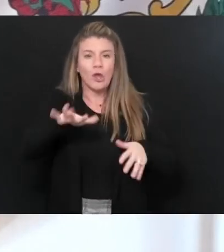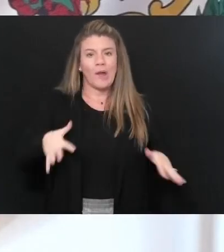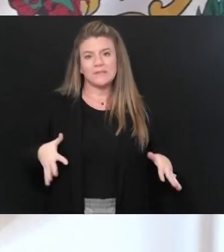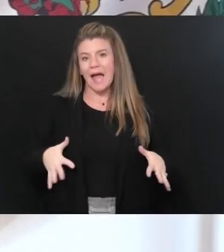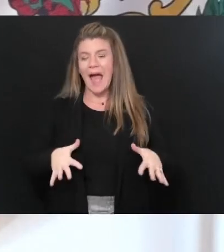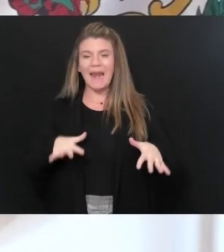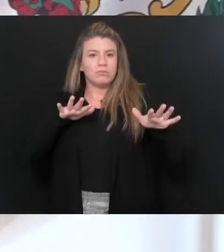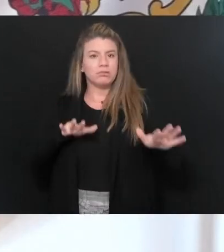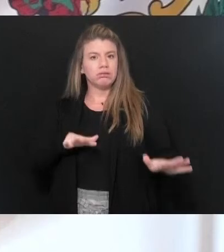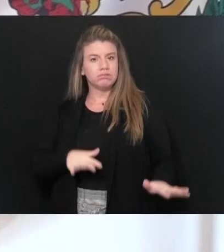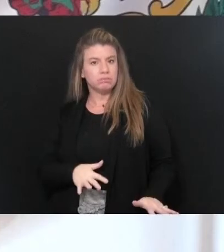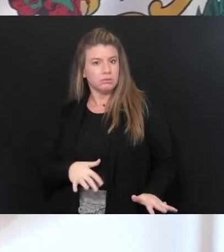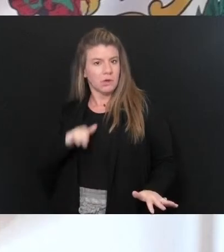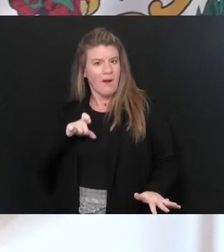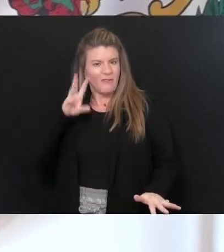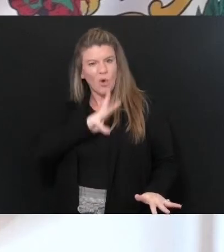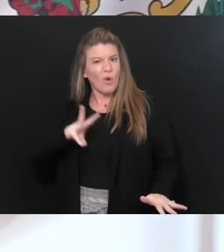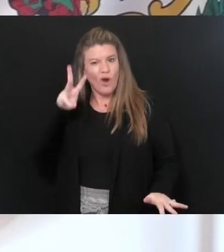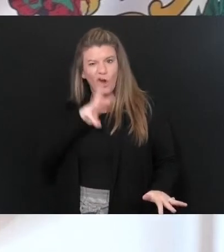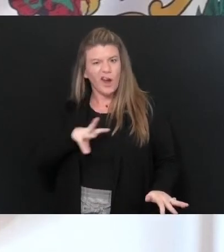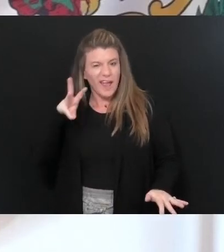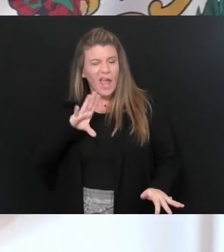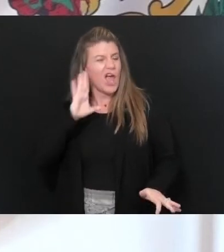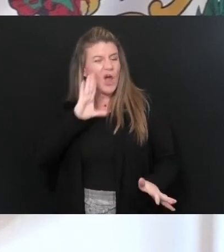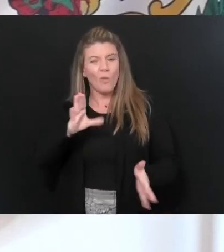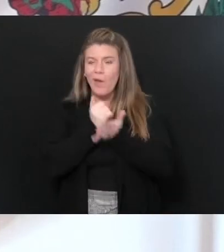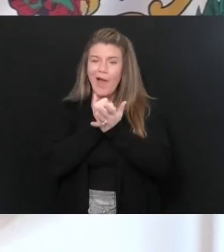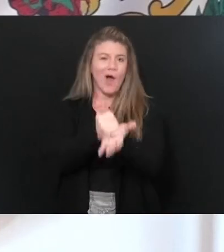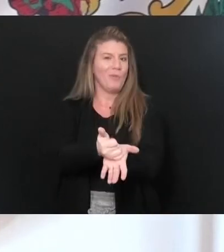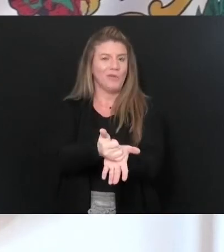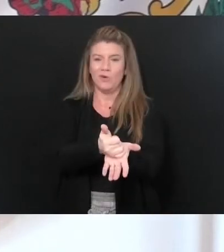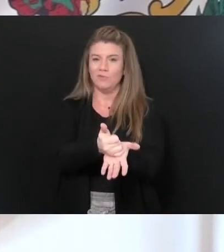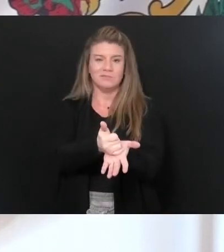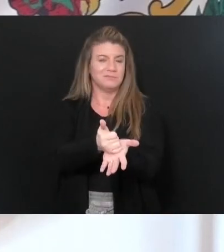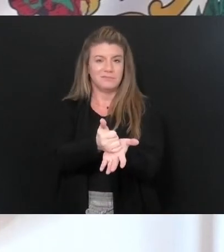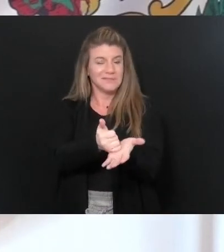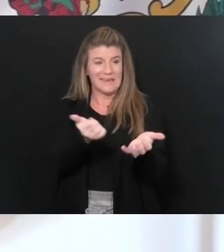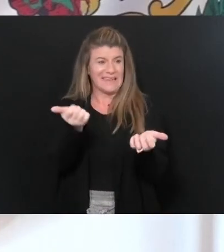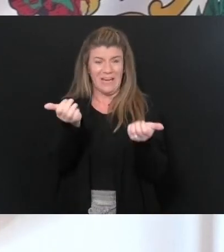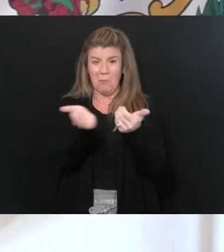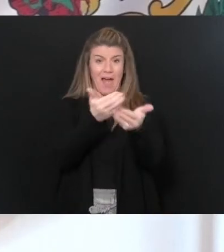level drops, and absolutely it'll help you all across the board.